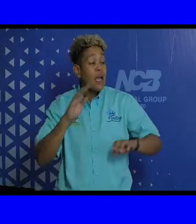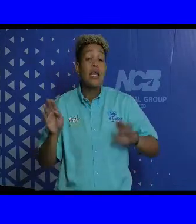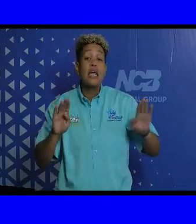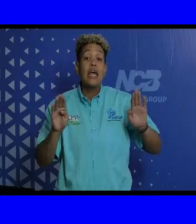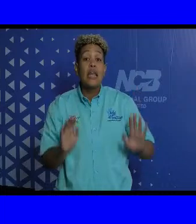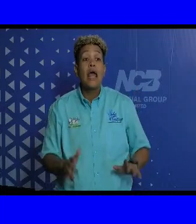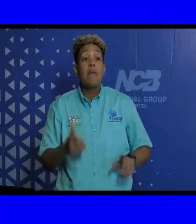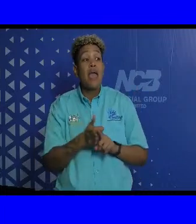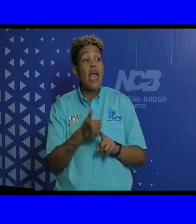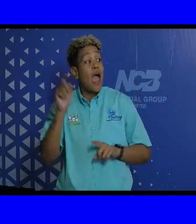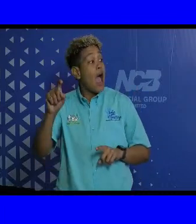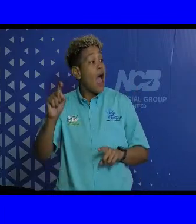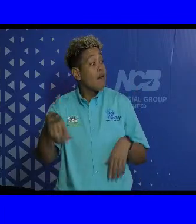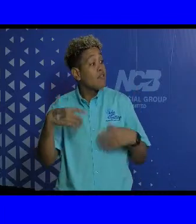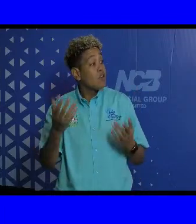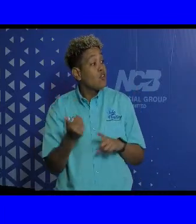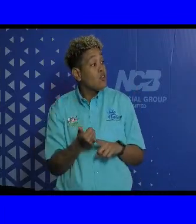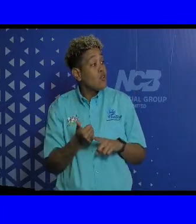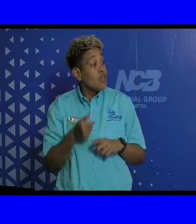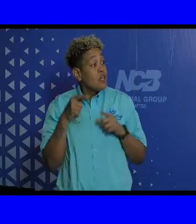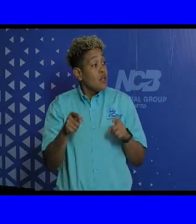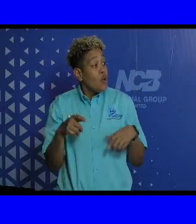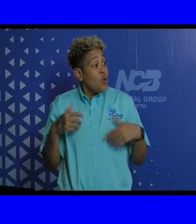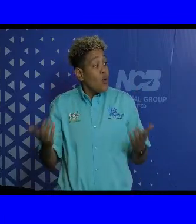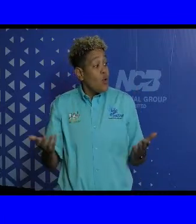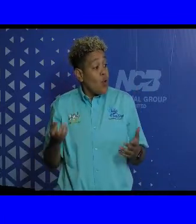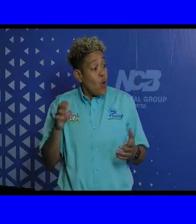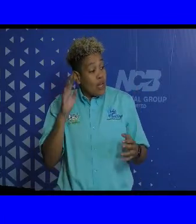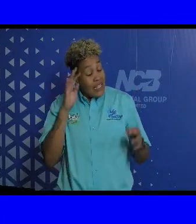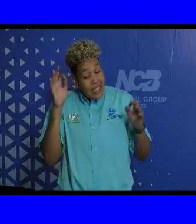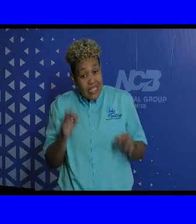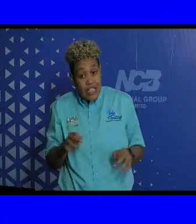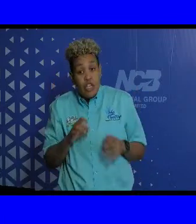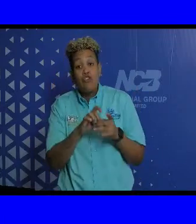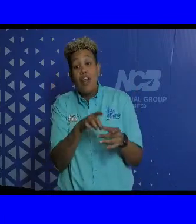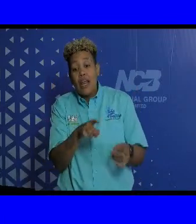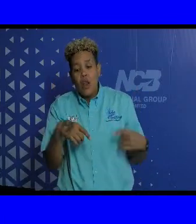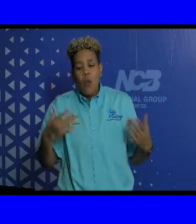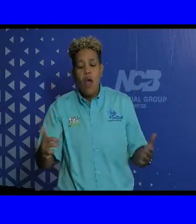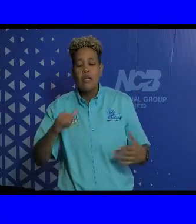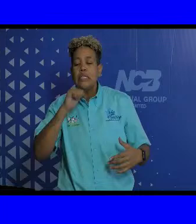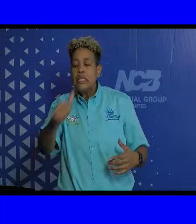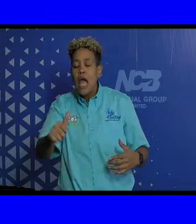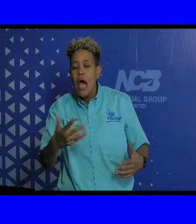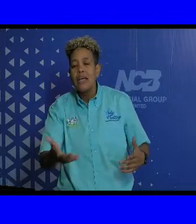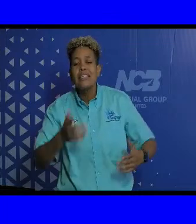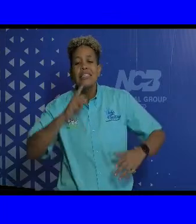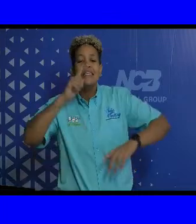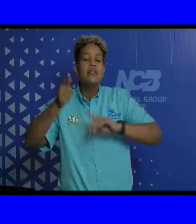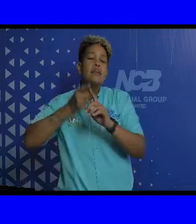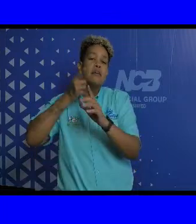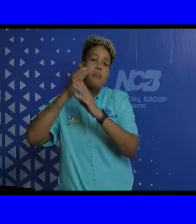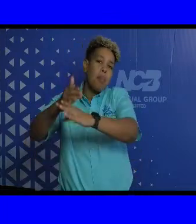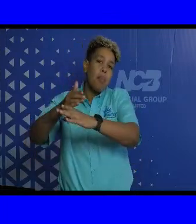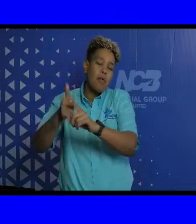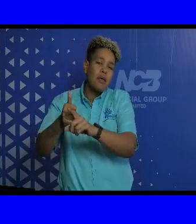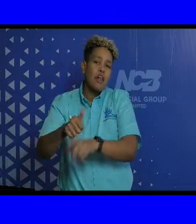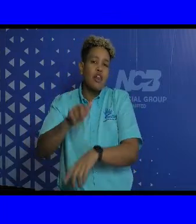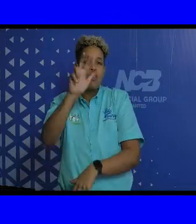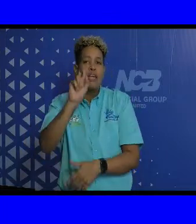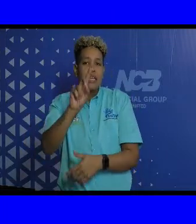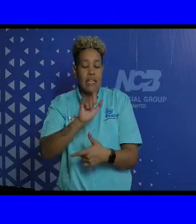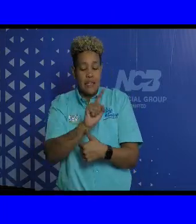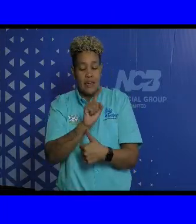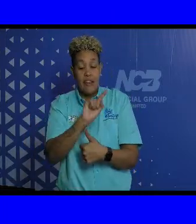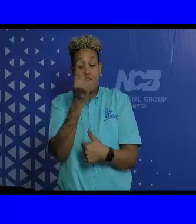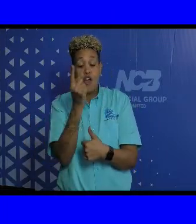behavior has to be such that, or the decision has to be such that it does not impinge on the 3 Ds. The first